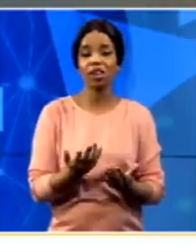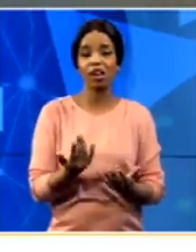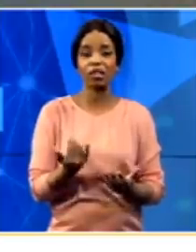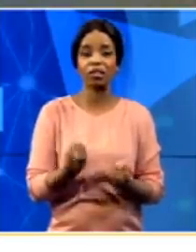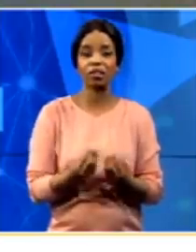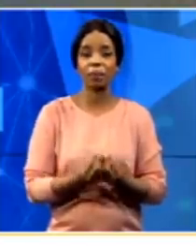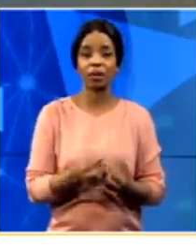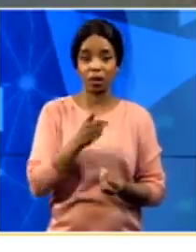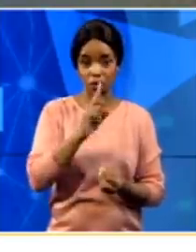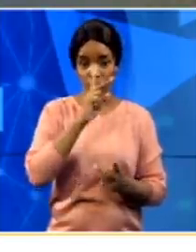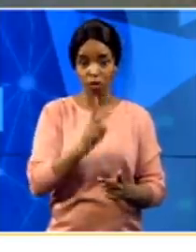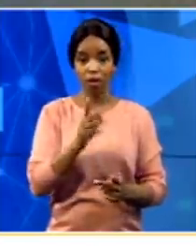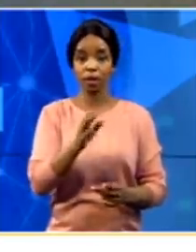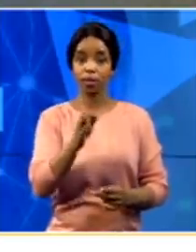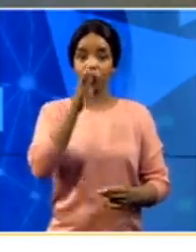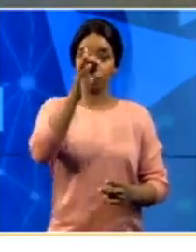in the future?